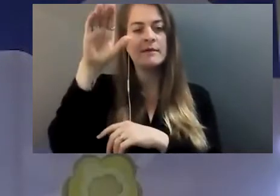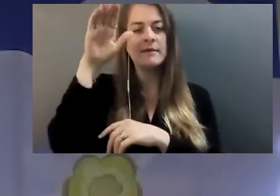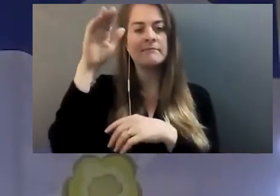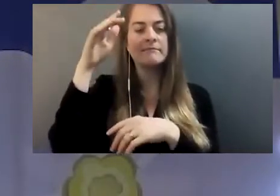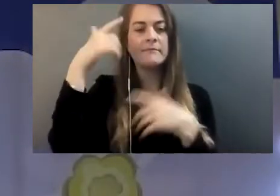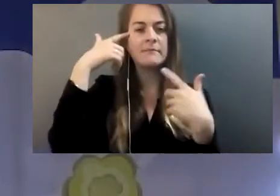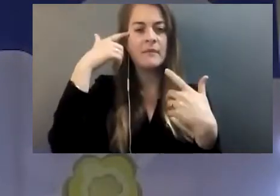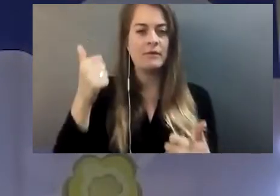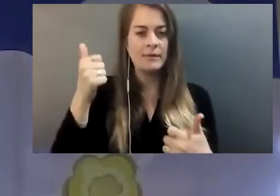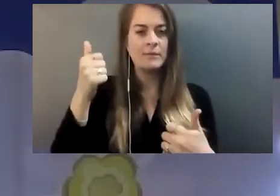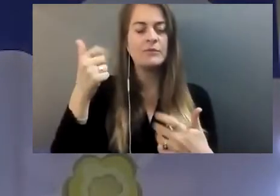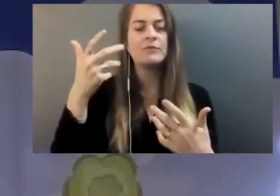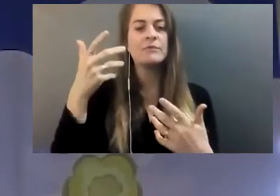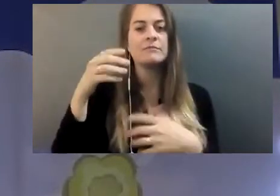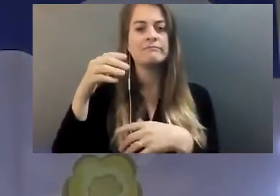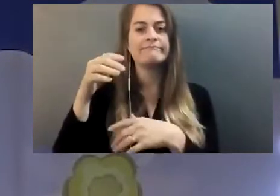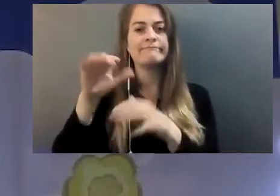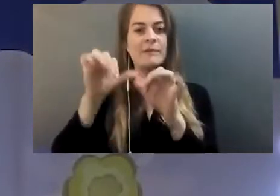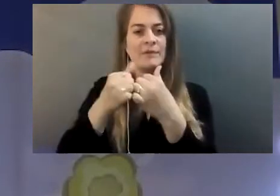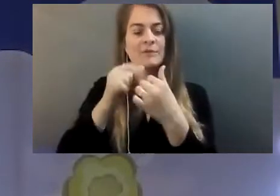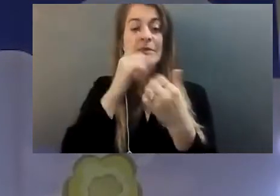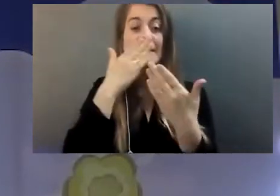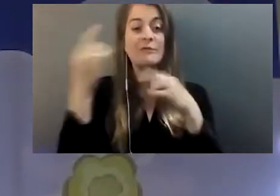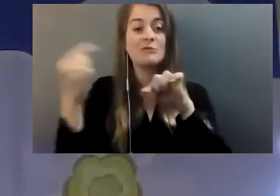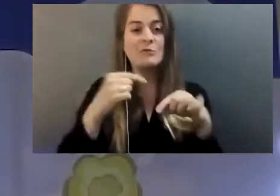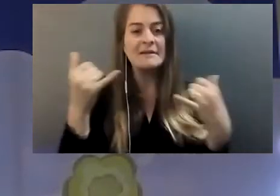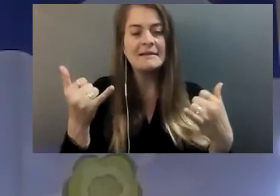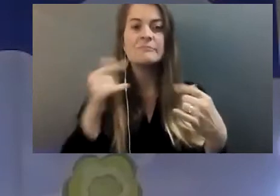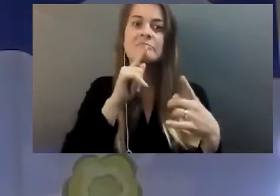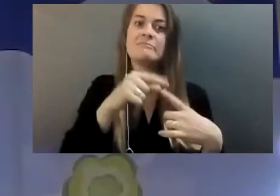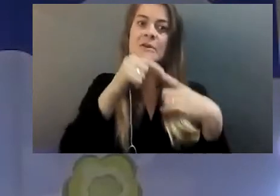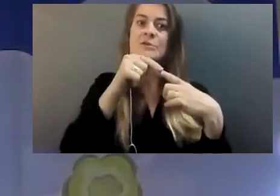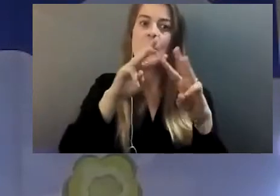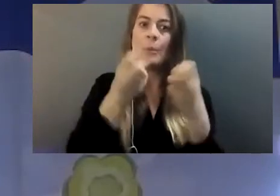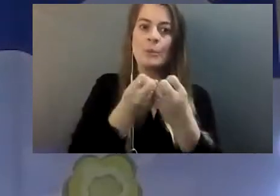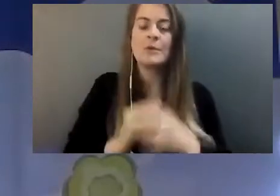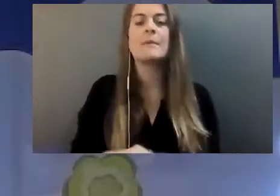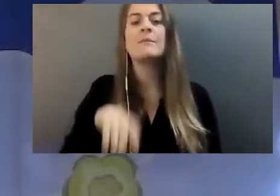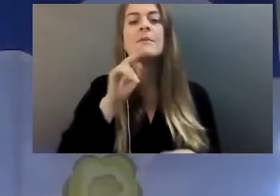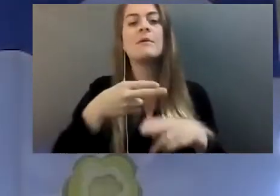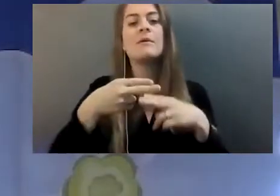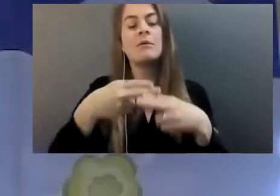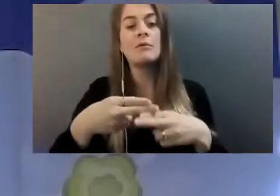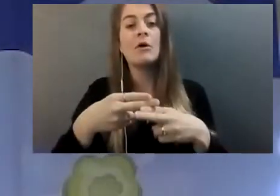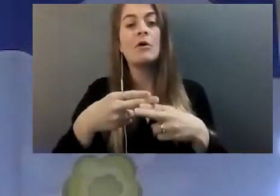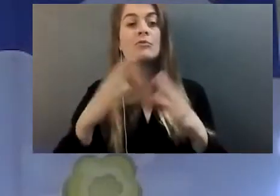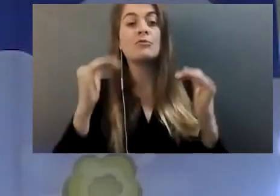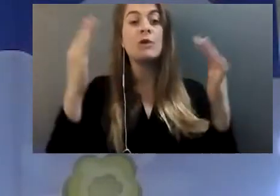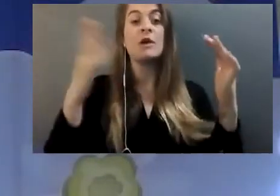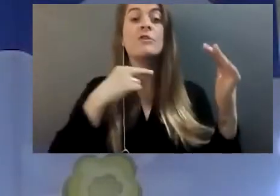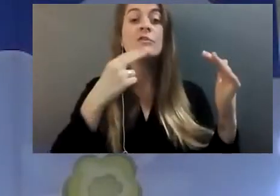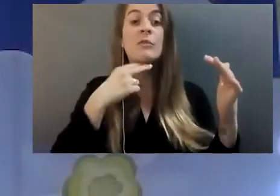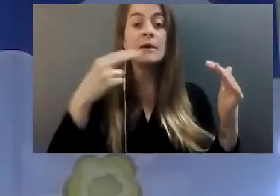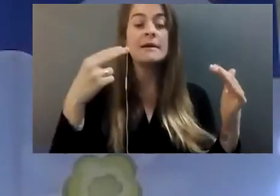for joining us today for this special webinar. It's called Raise Your Voice, Dementia, Long-Term Care,